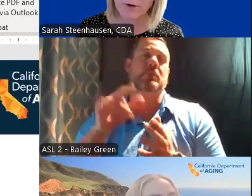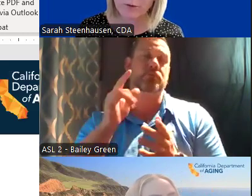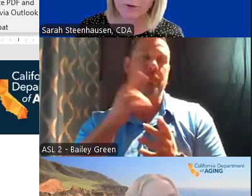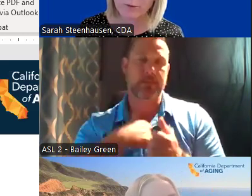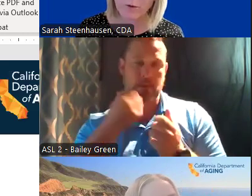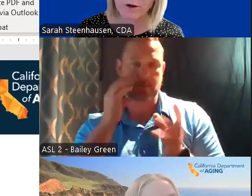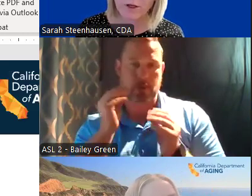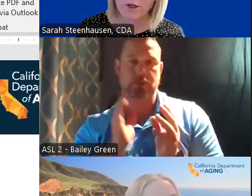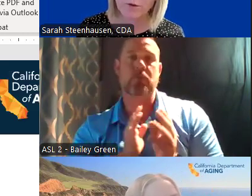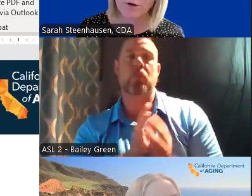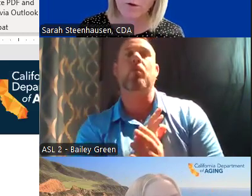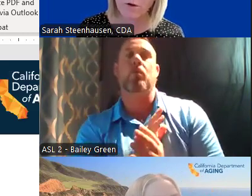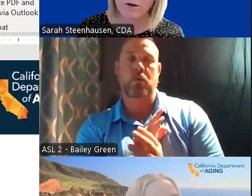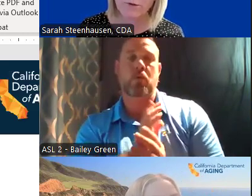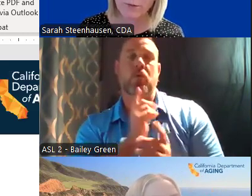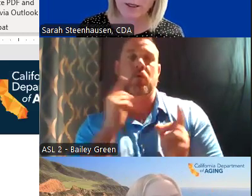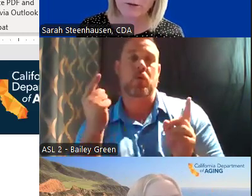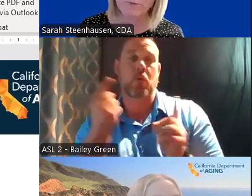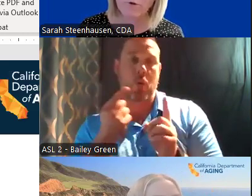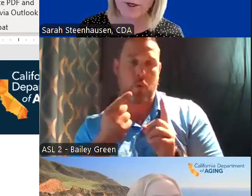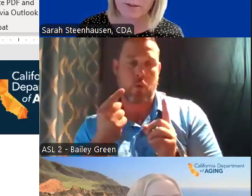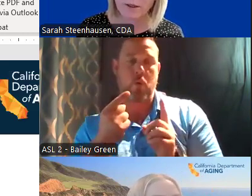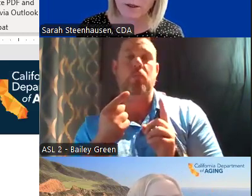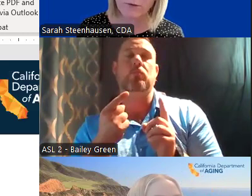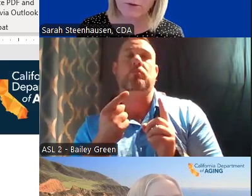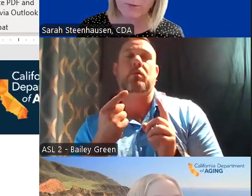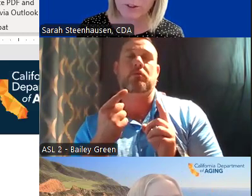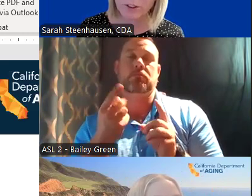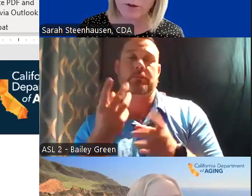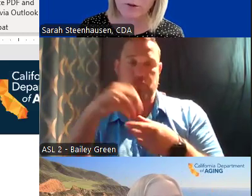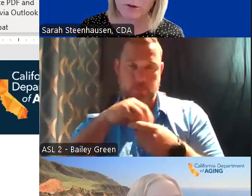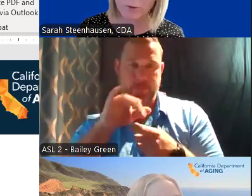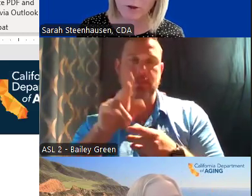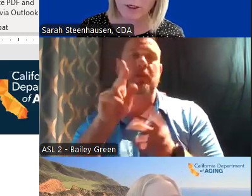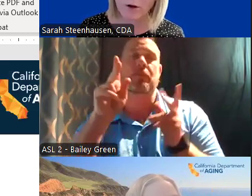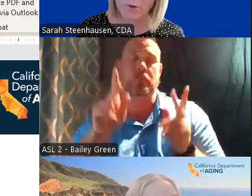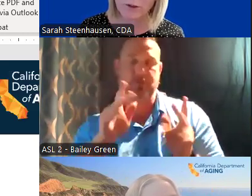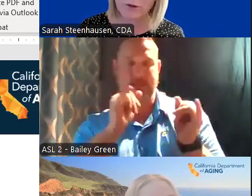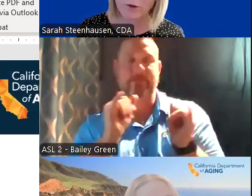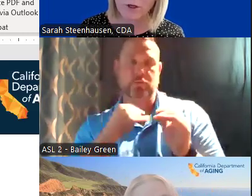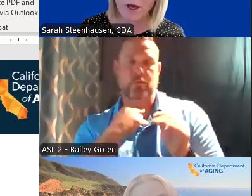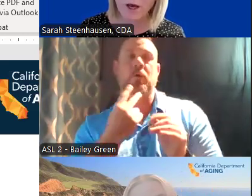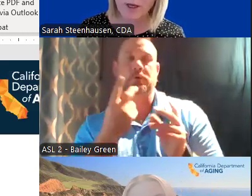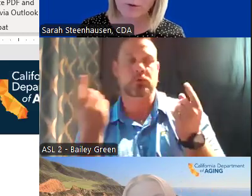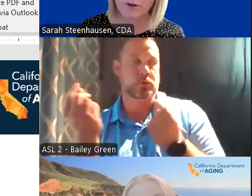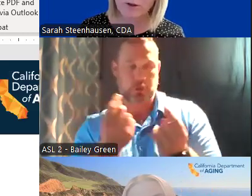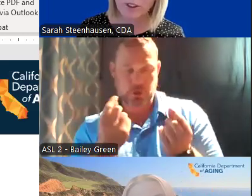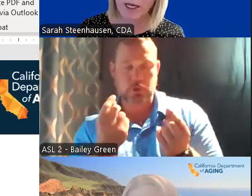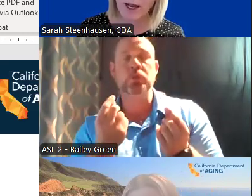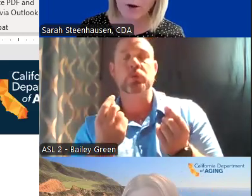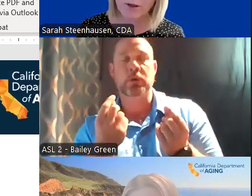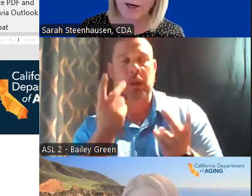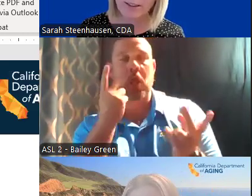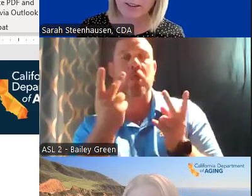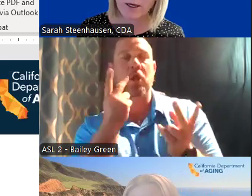Experience Advisory Board with the goal of embedding the voice of the person and the consumer in all we do, and really looking